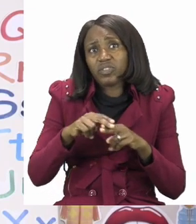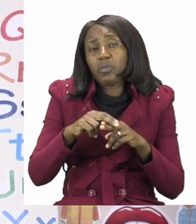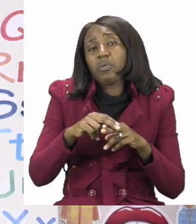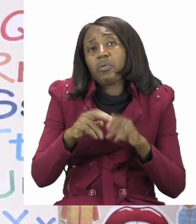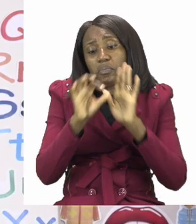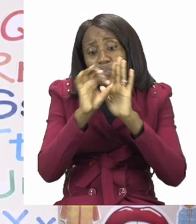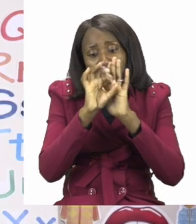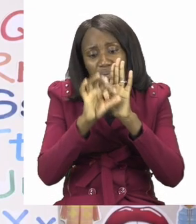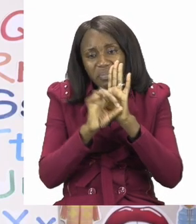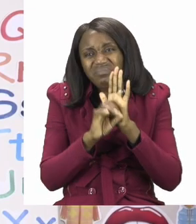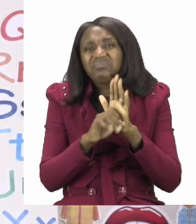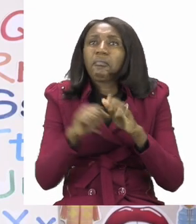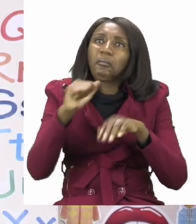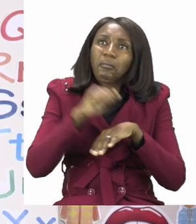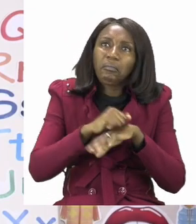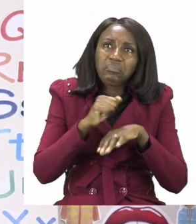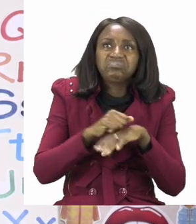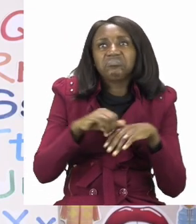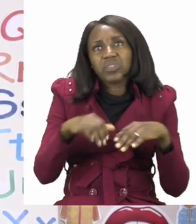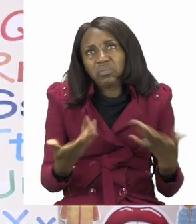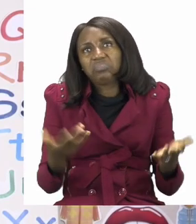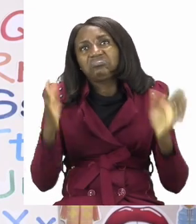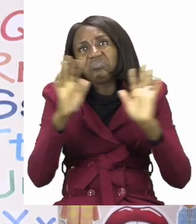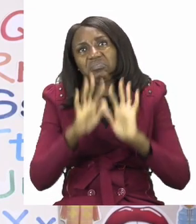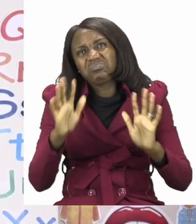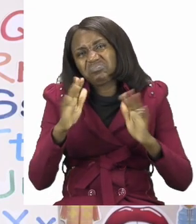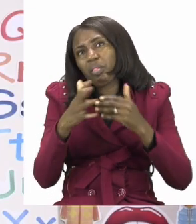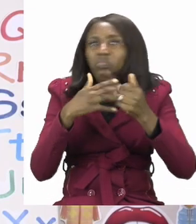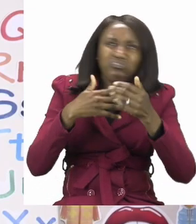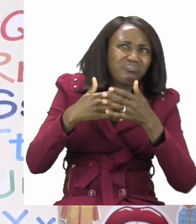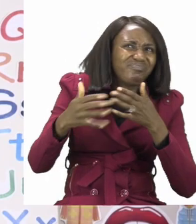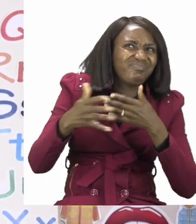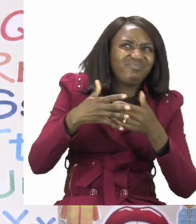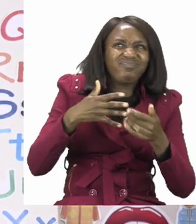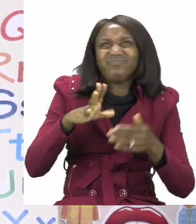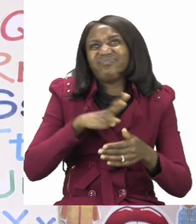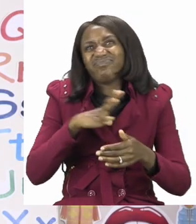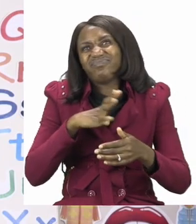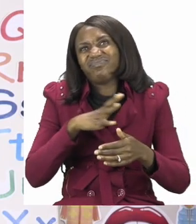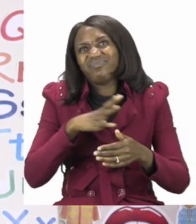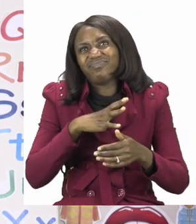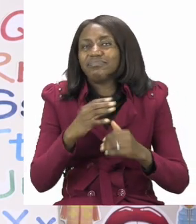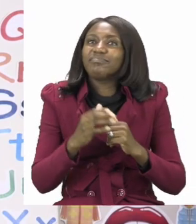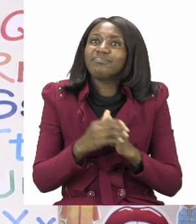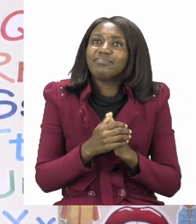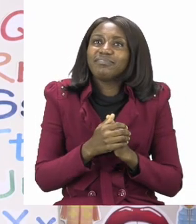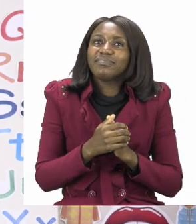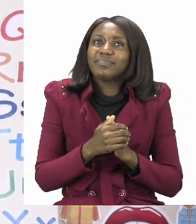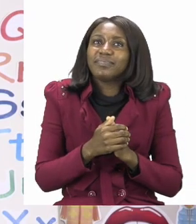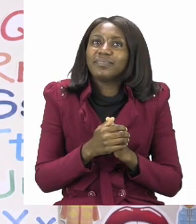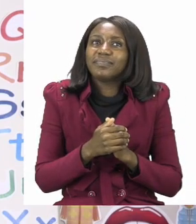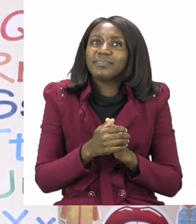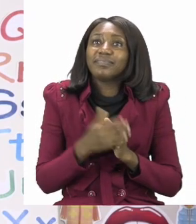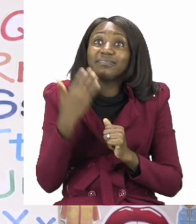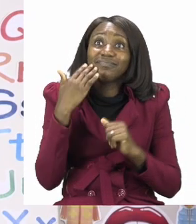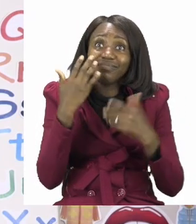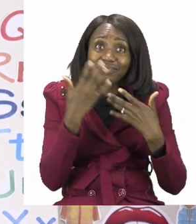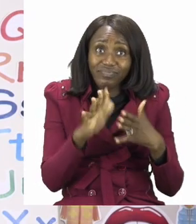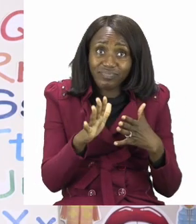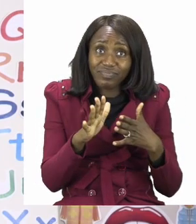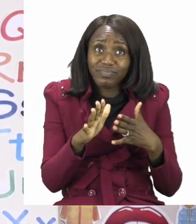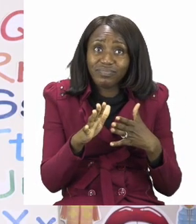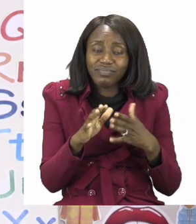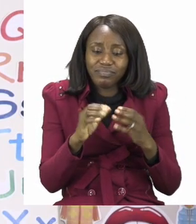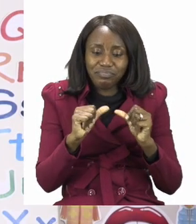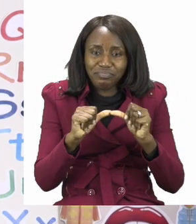use your colors, you can use anything that is not dangerous. After that, you can move